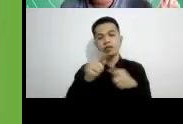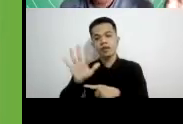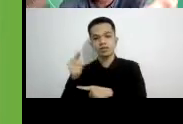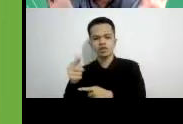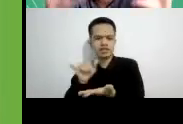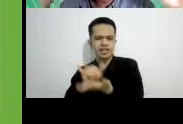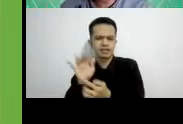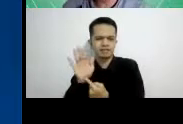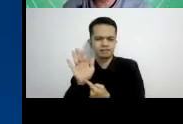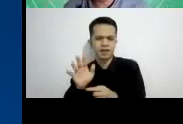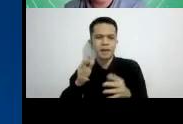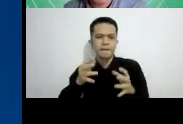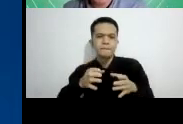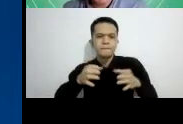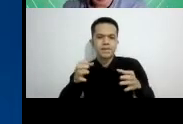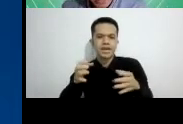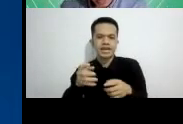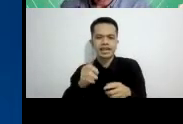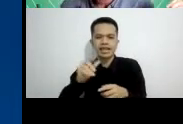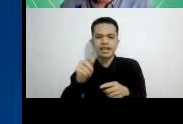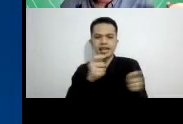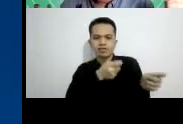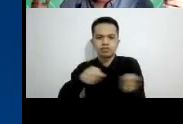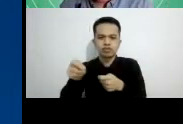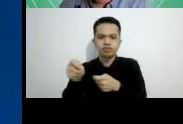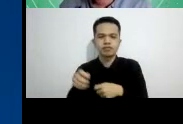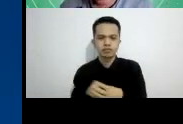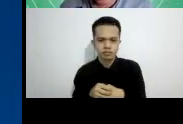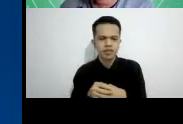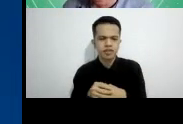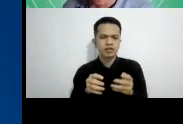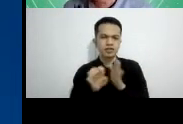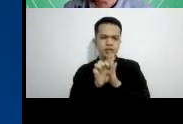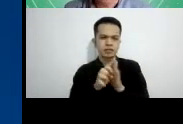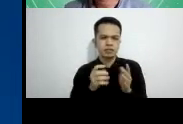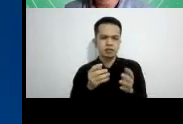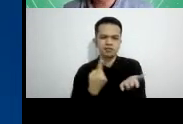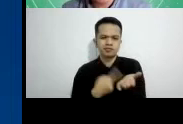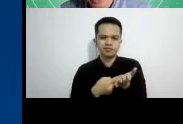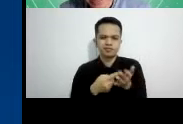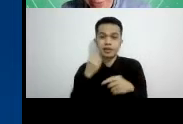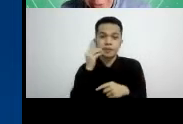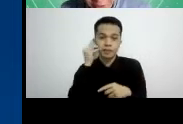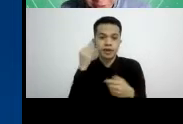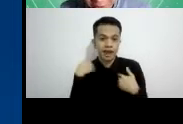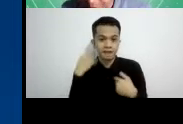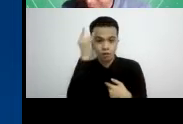that bigger data transmissions. And that's why when we talk about us, like at home, you have your Wi-Fi